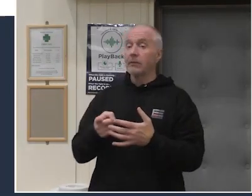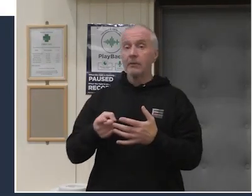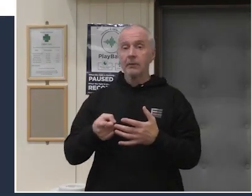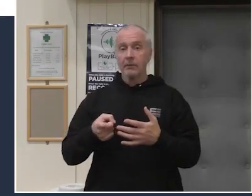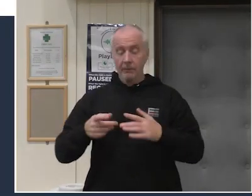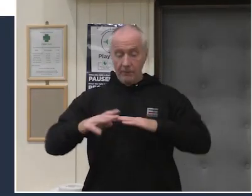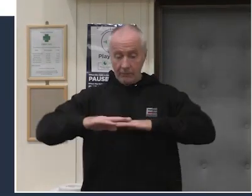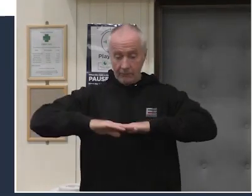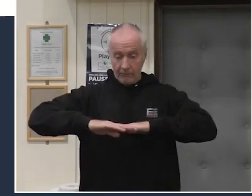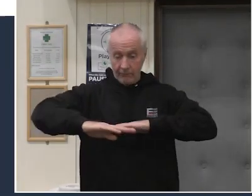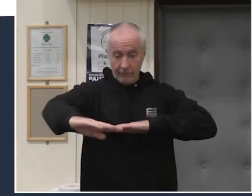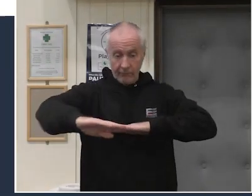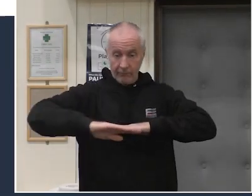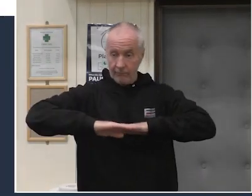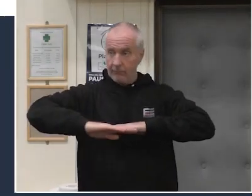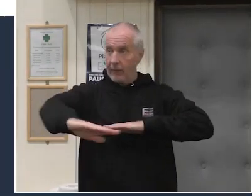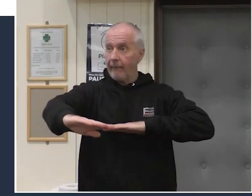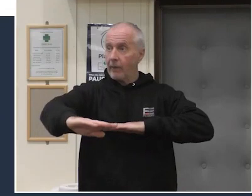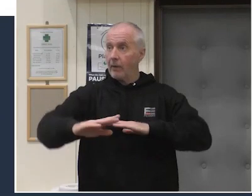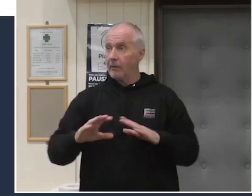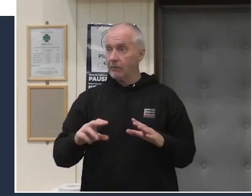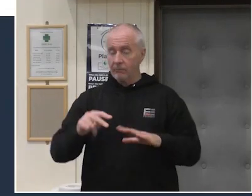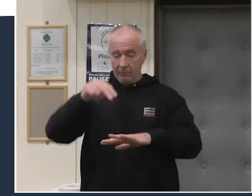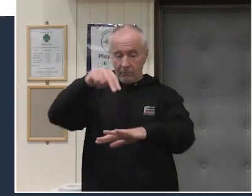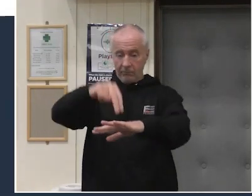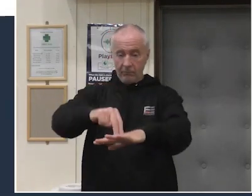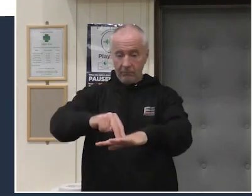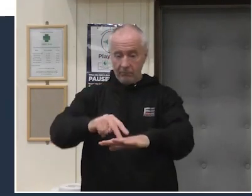on the table, nothing seems wrong.